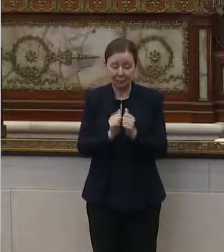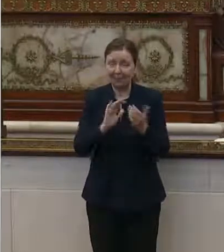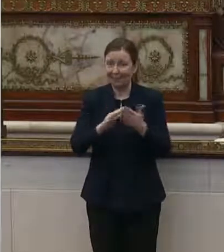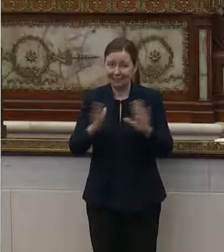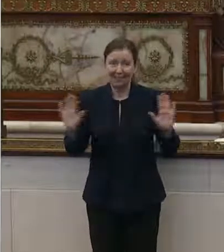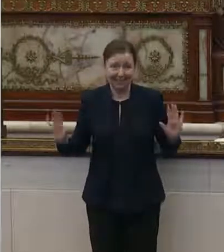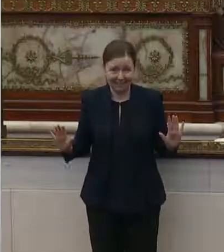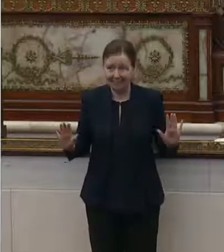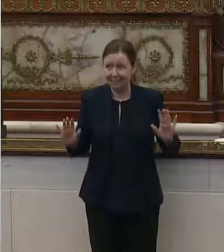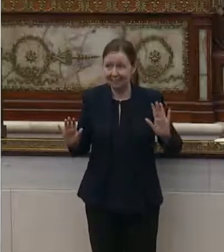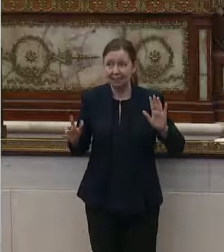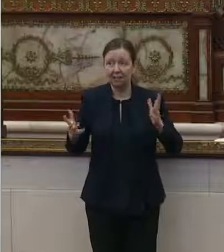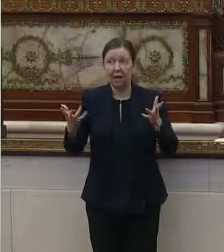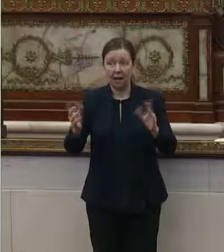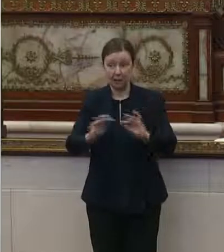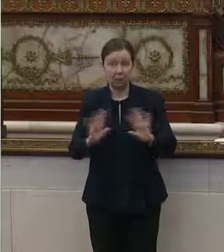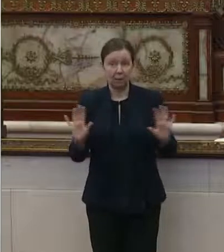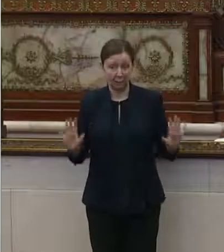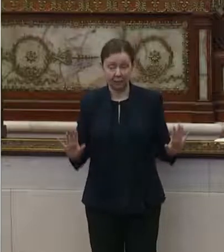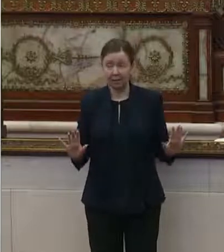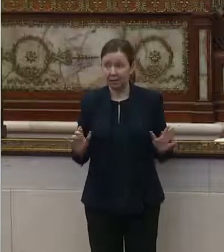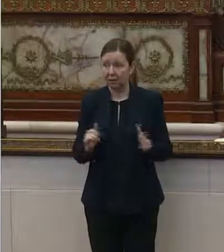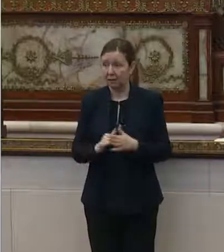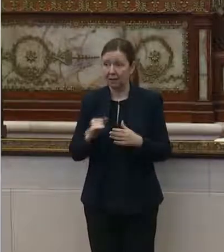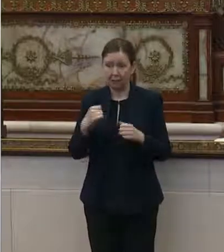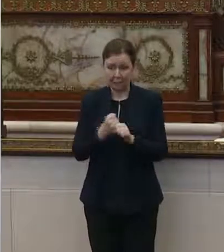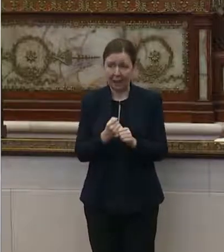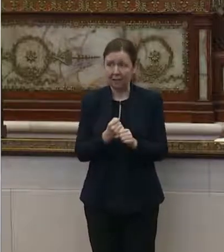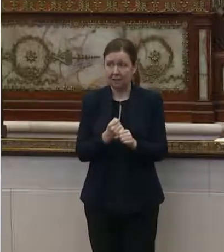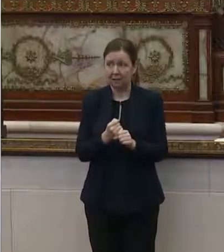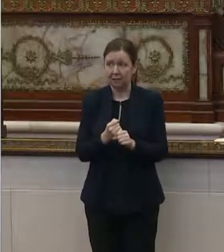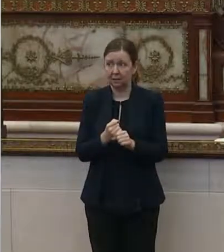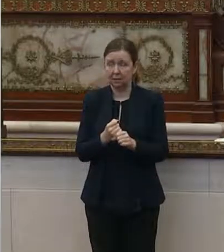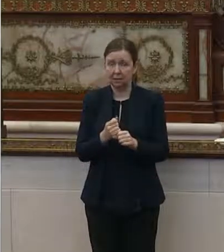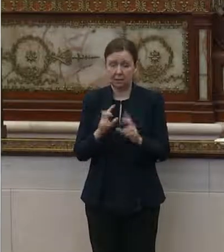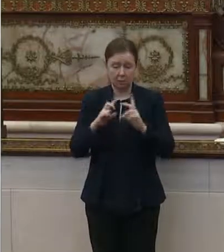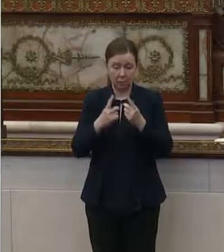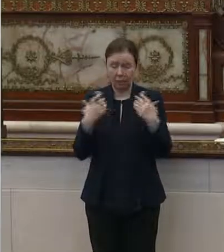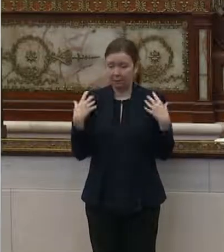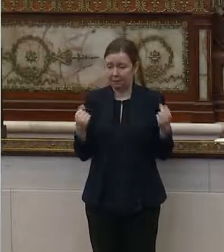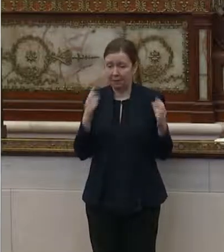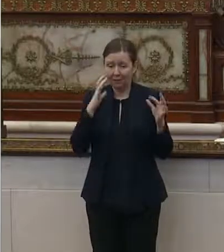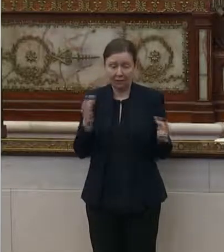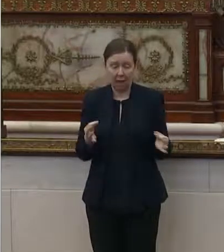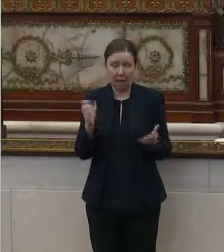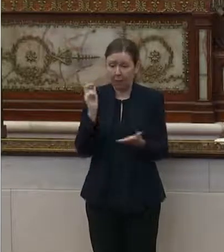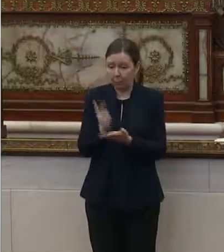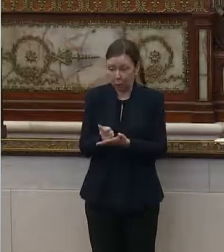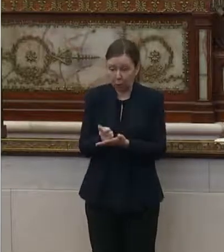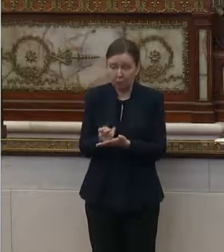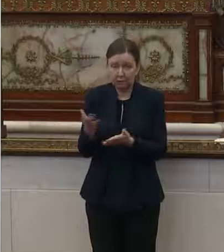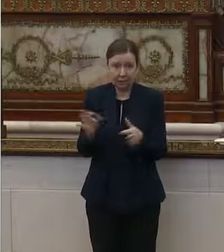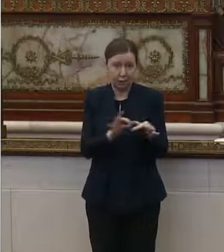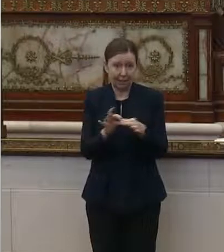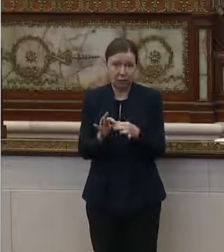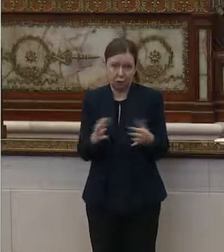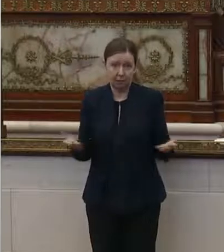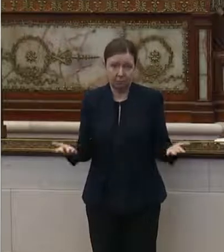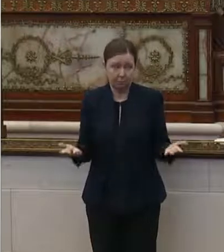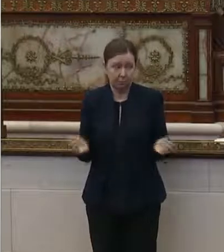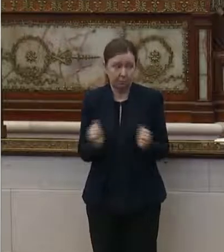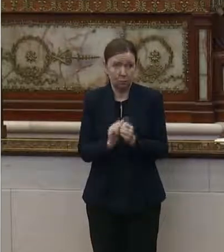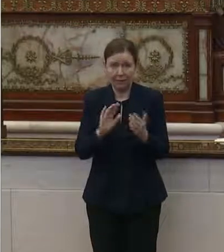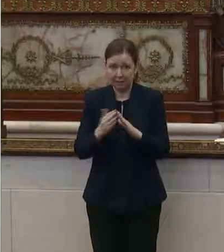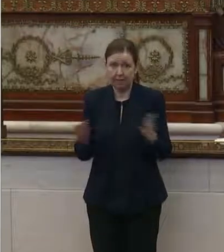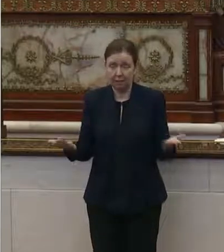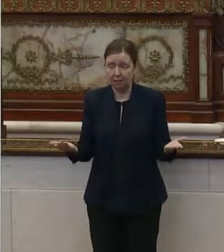I just want to be clear on that. That it was made and that the Department of Health approved this relationship with the